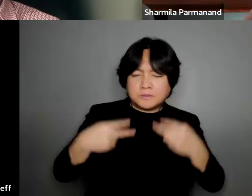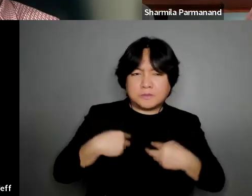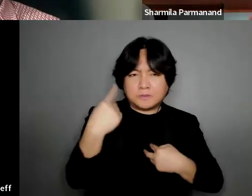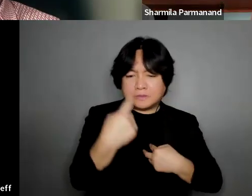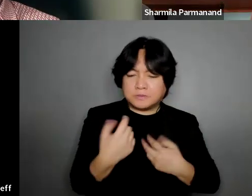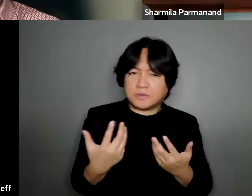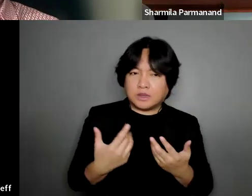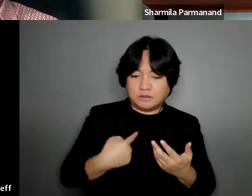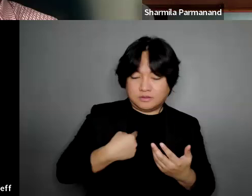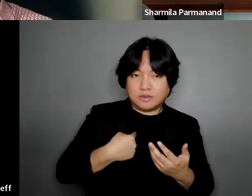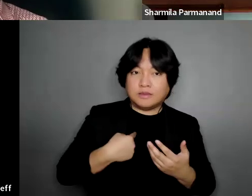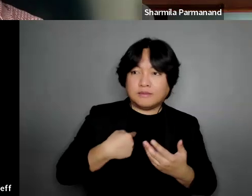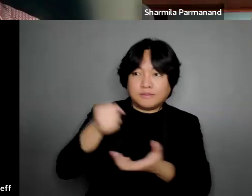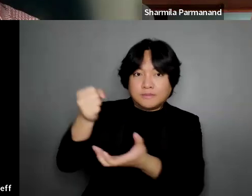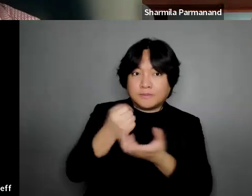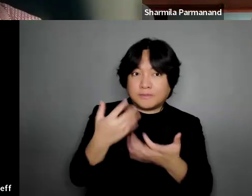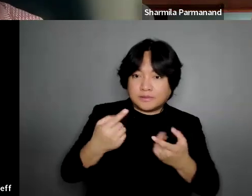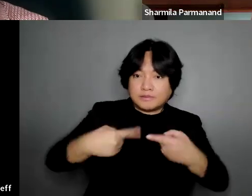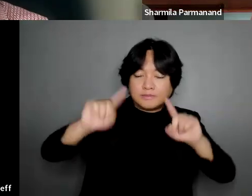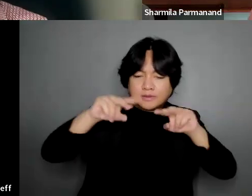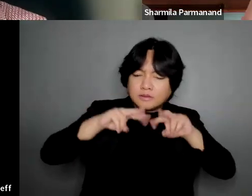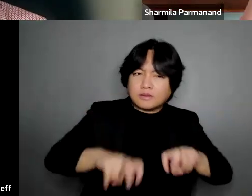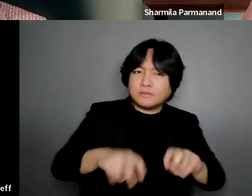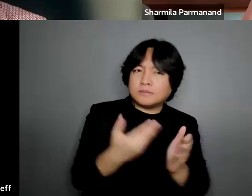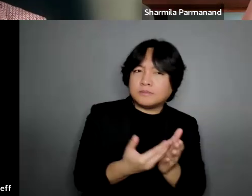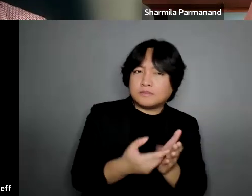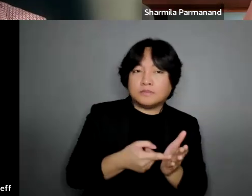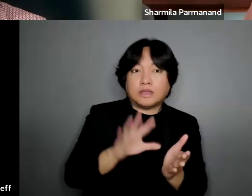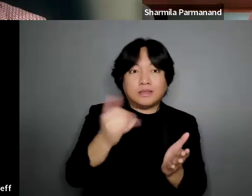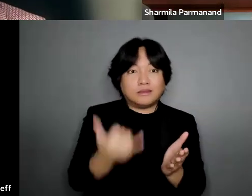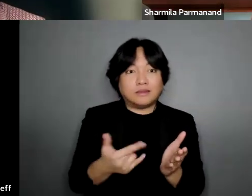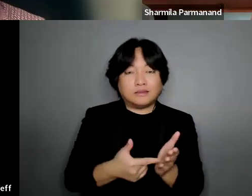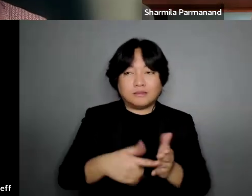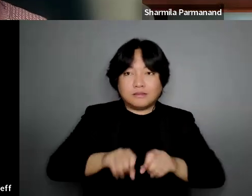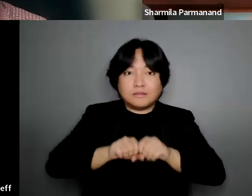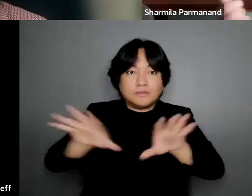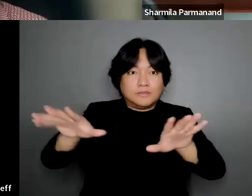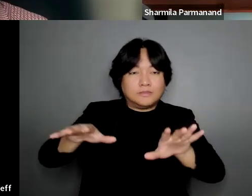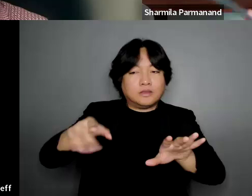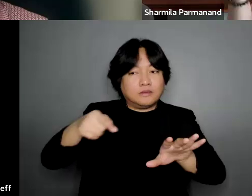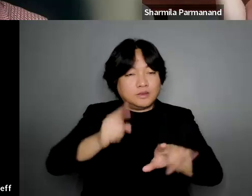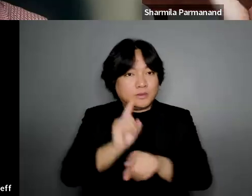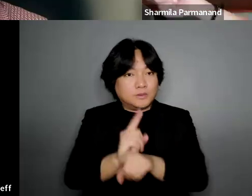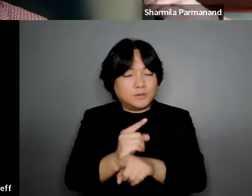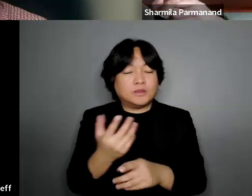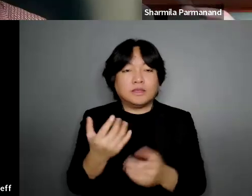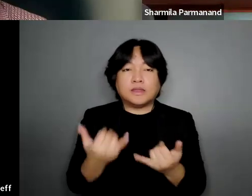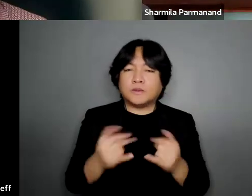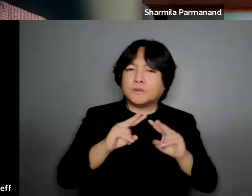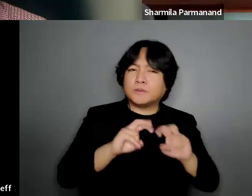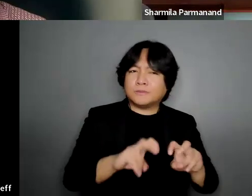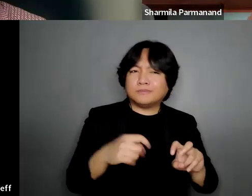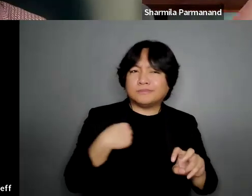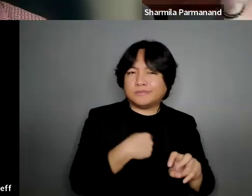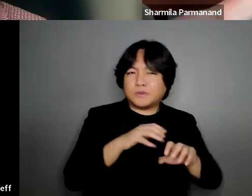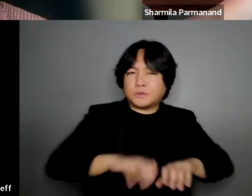of research? Predominantly, it is still publications, right? But for certain types of research, the groups that we might be